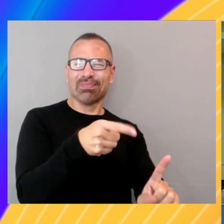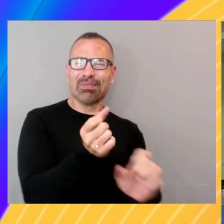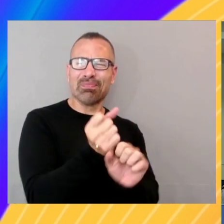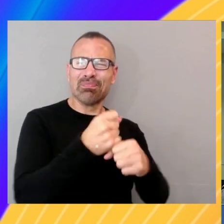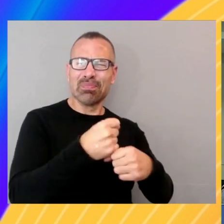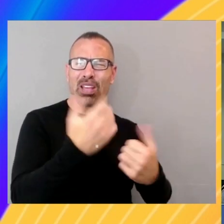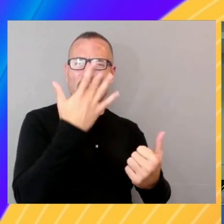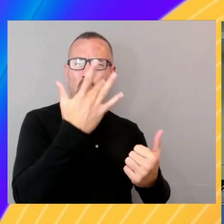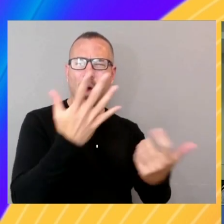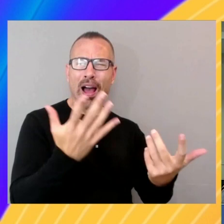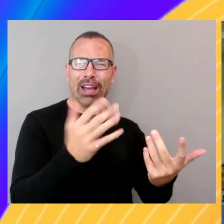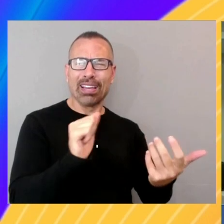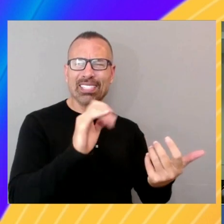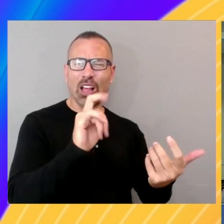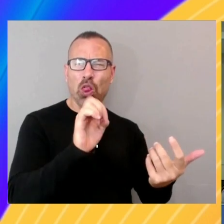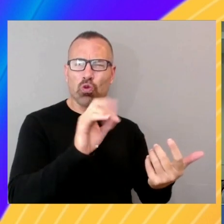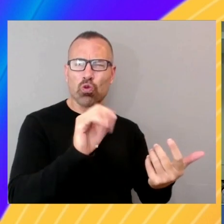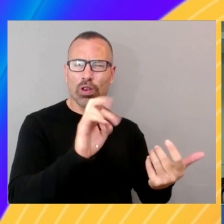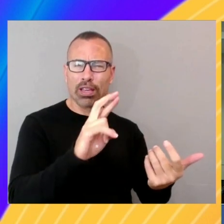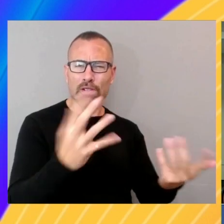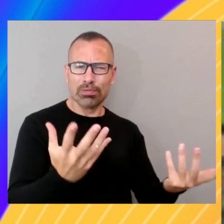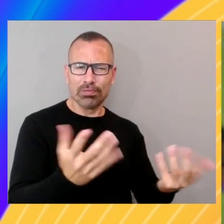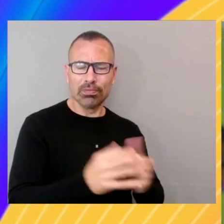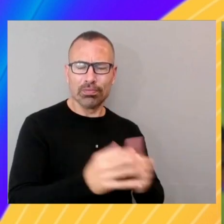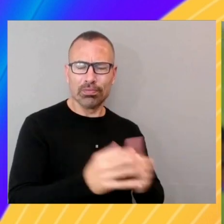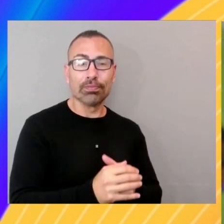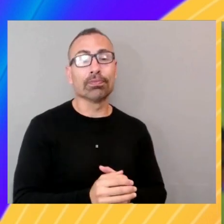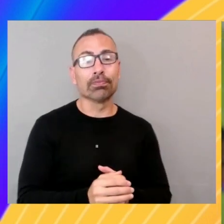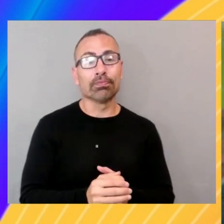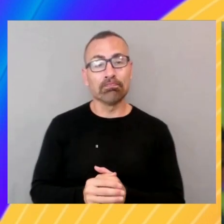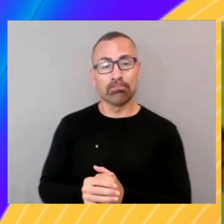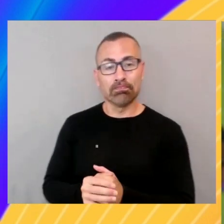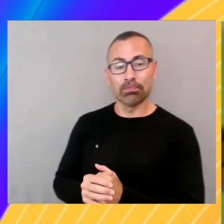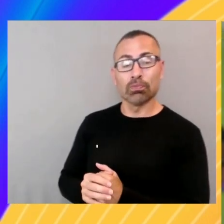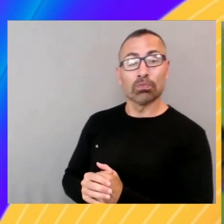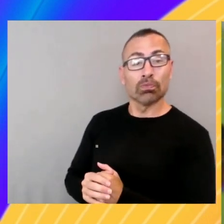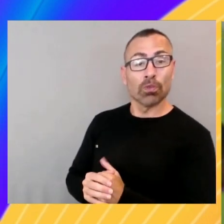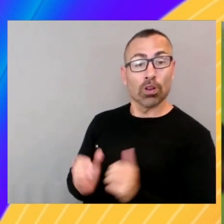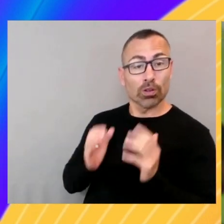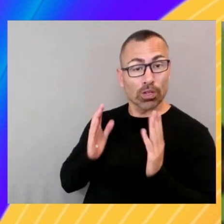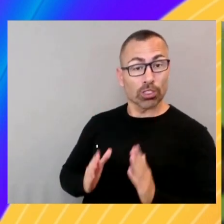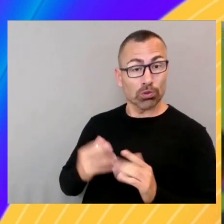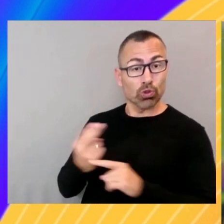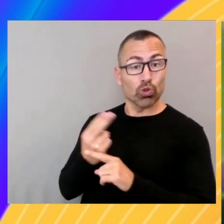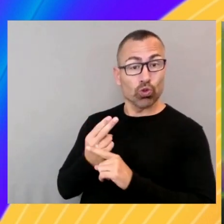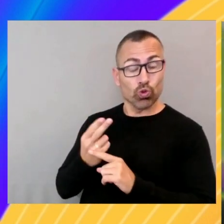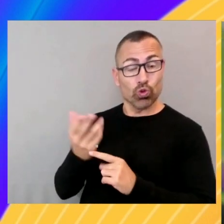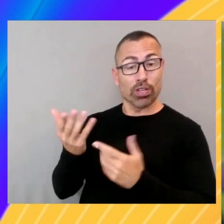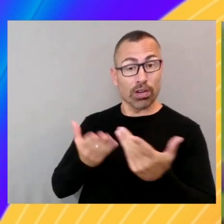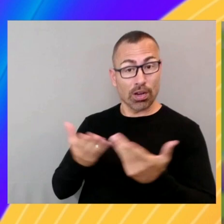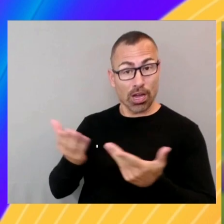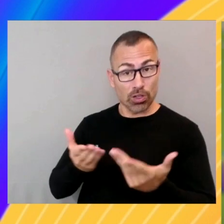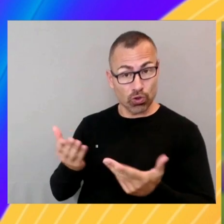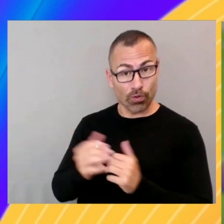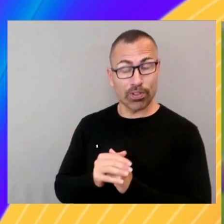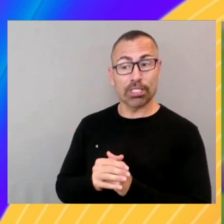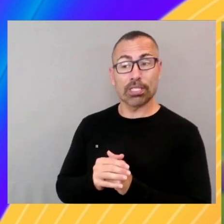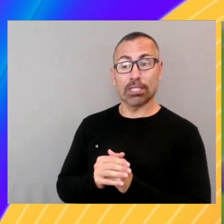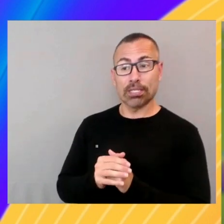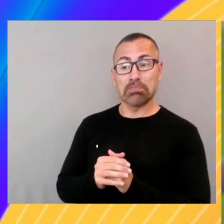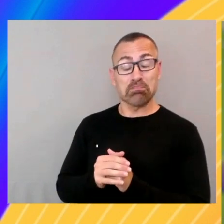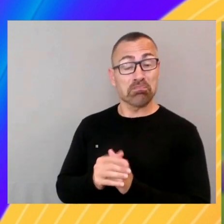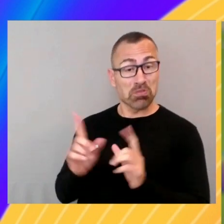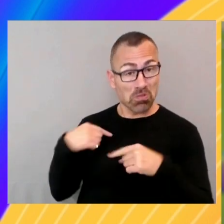have customers using our services, and it's been great. Then we started launching a lot of the